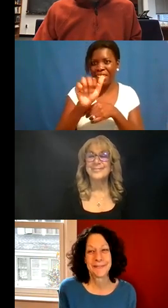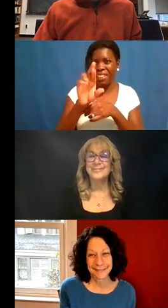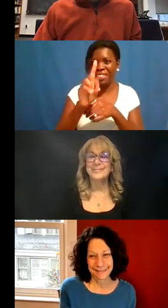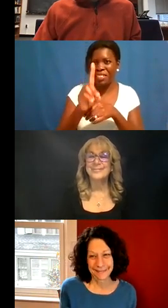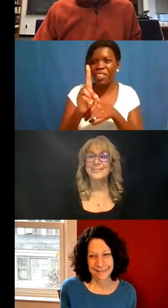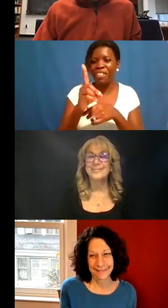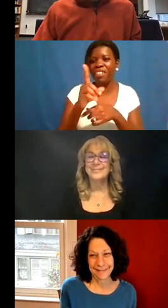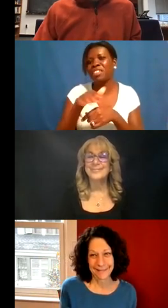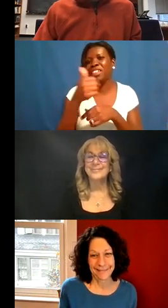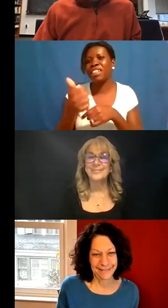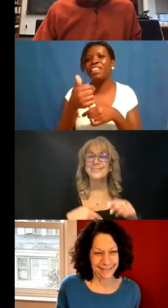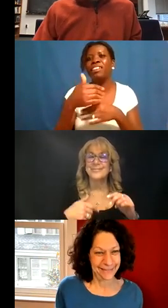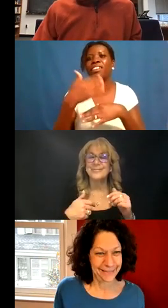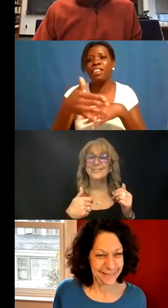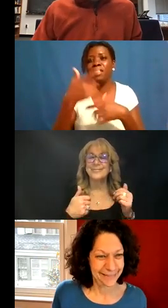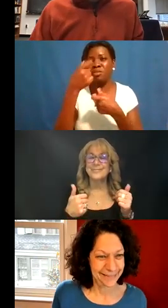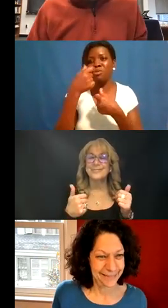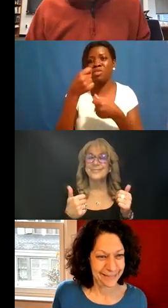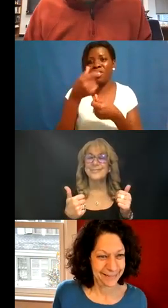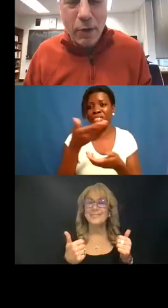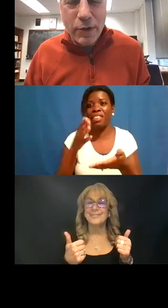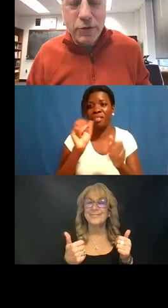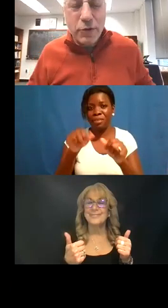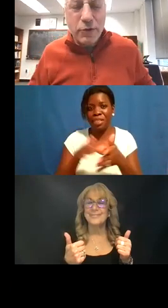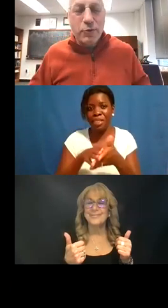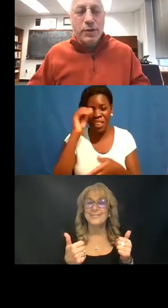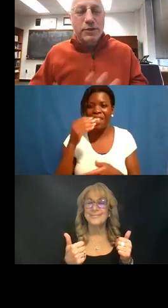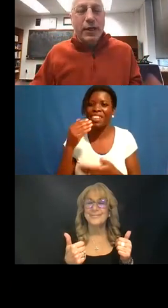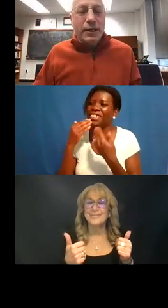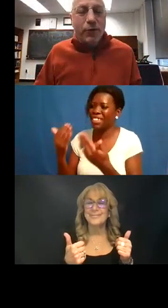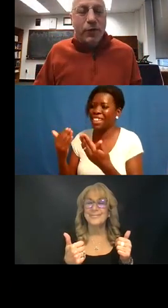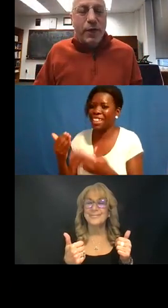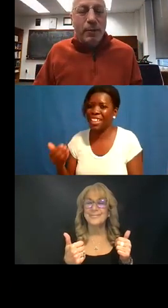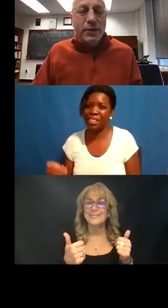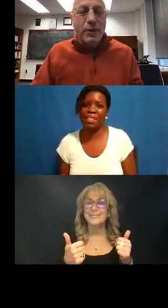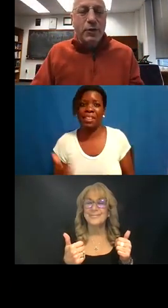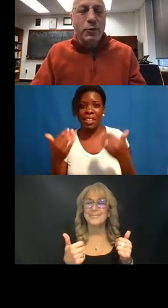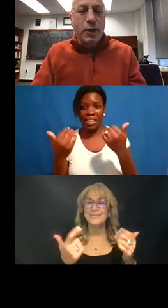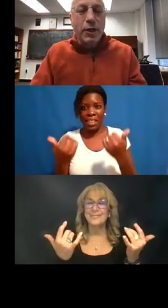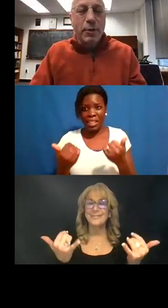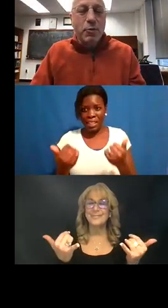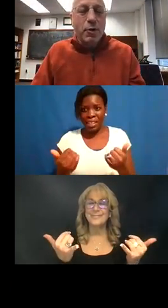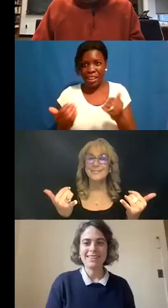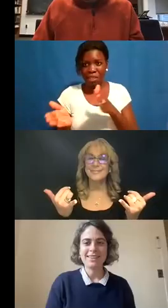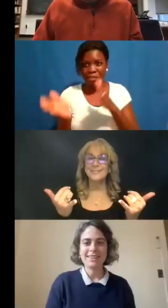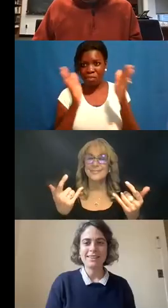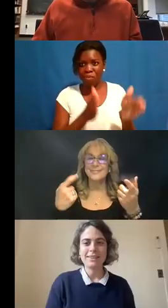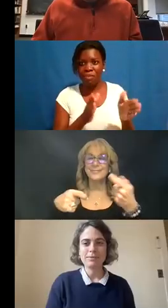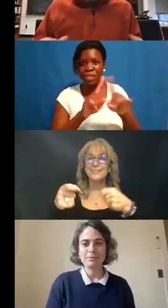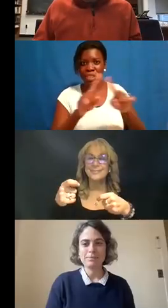you. Thank you, Bonnie. So we're now going to turn to a slightly different theme and tell you a little bit more